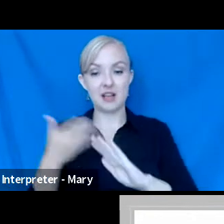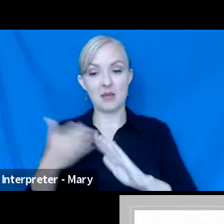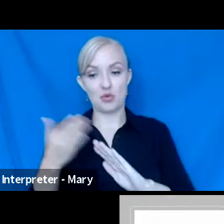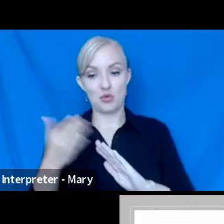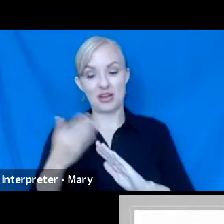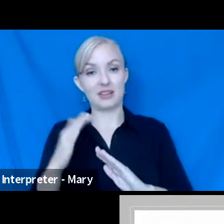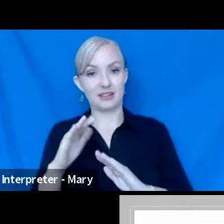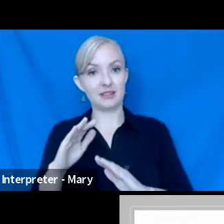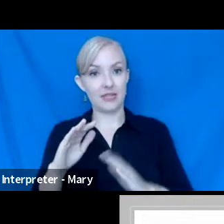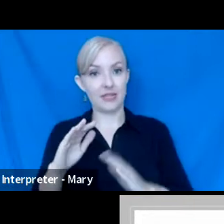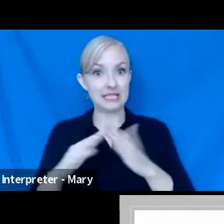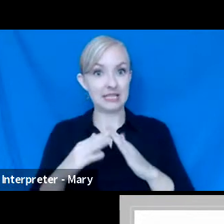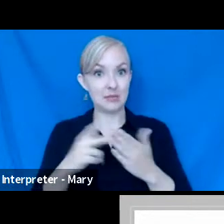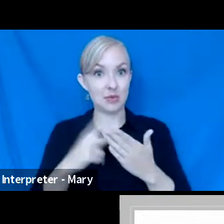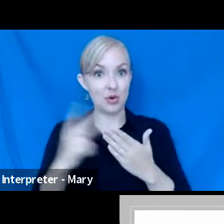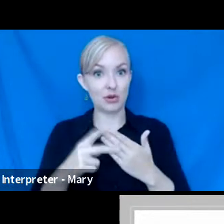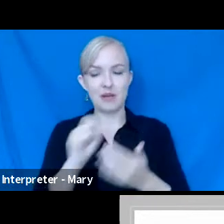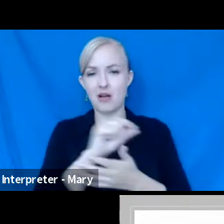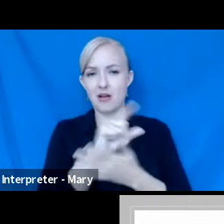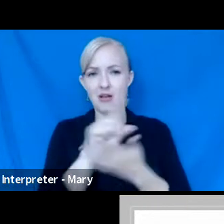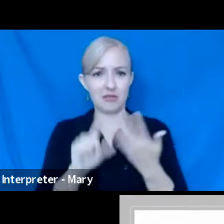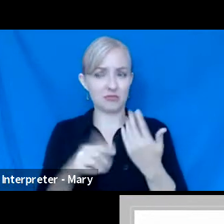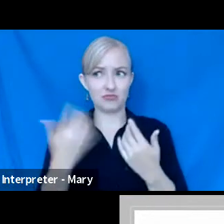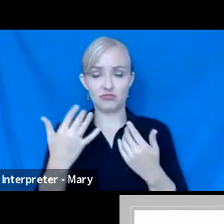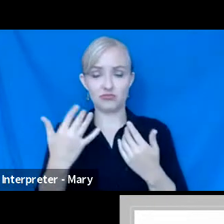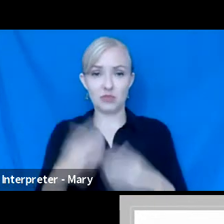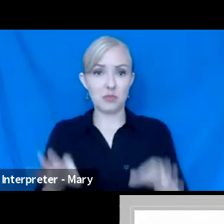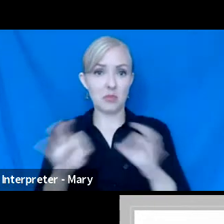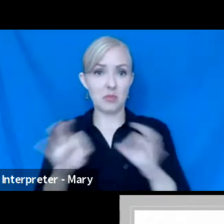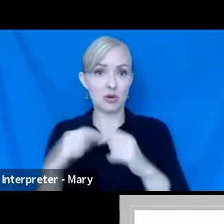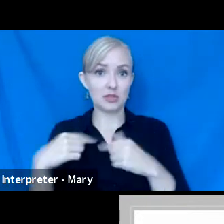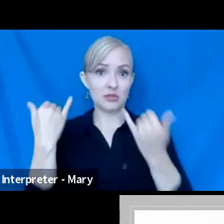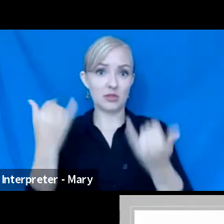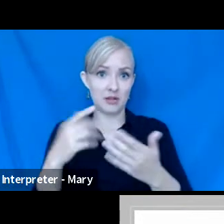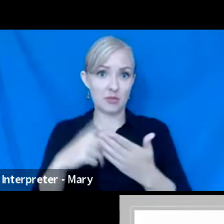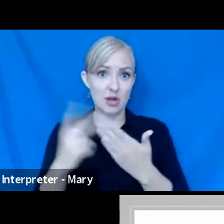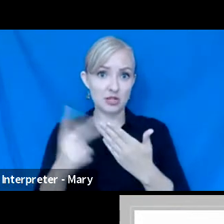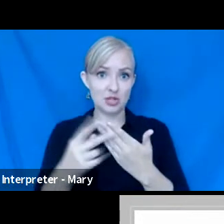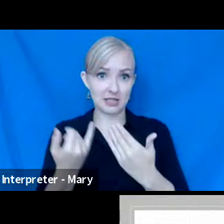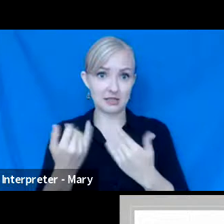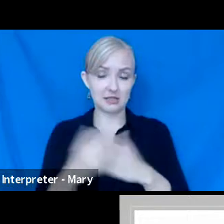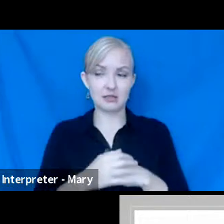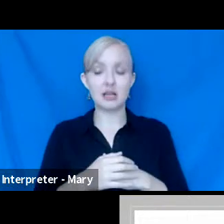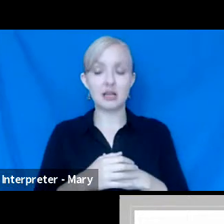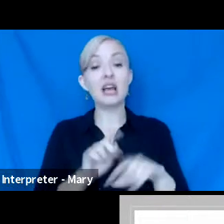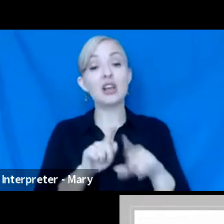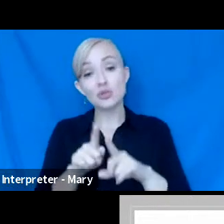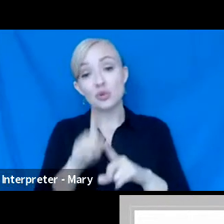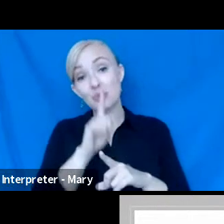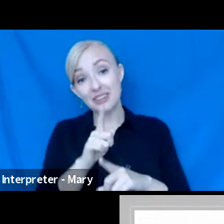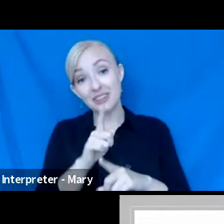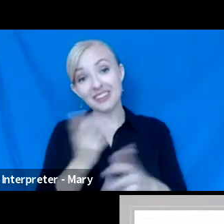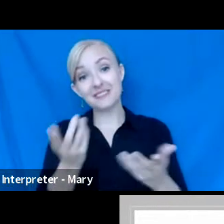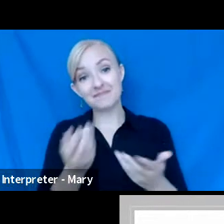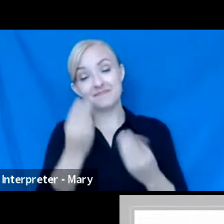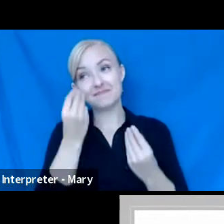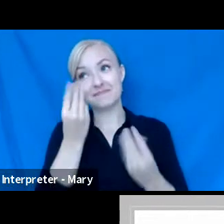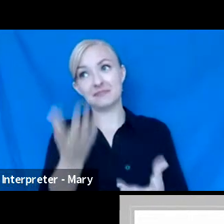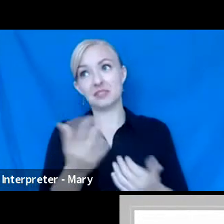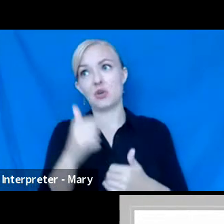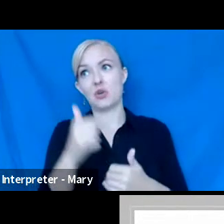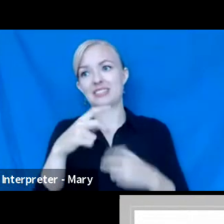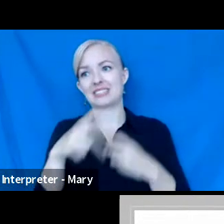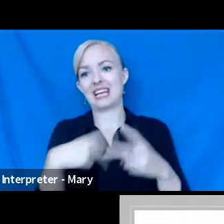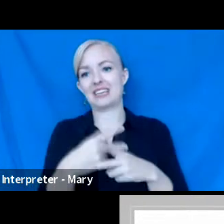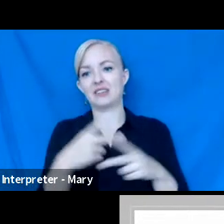city's program. So those have all been really important projects. This really, I would say this really, these kind of